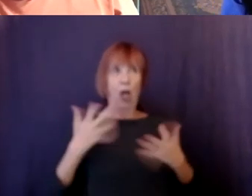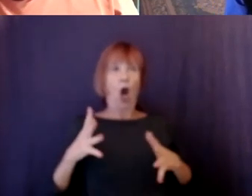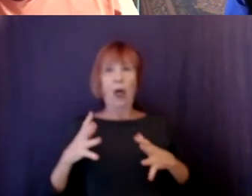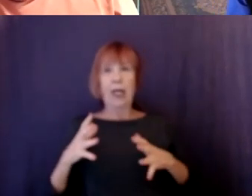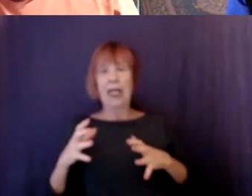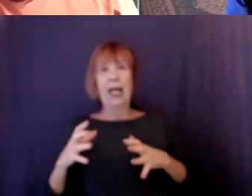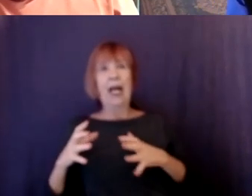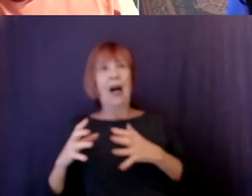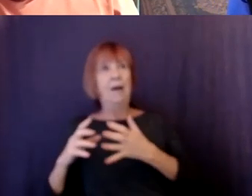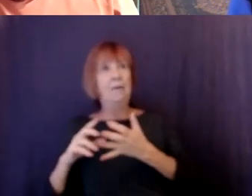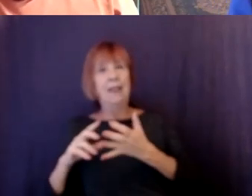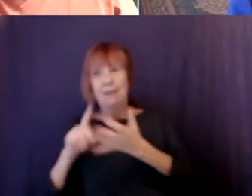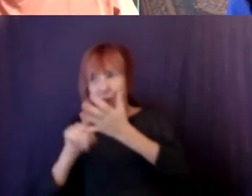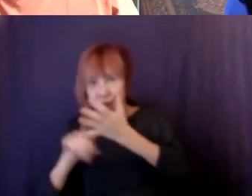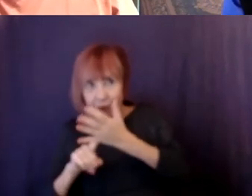and Tonya,